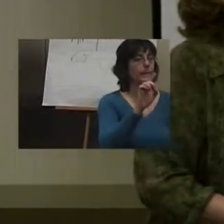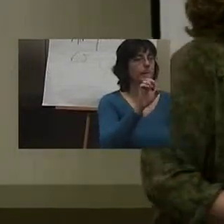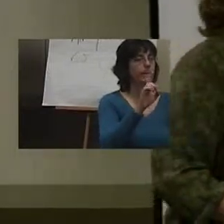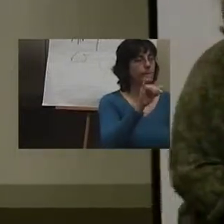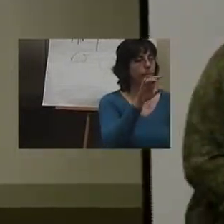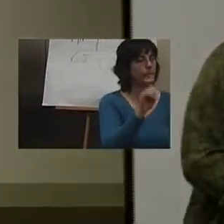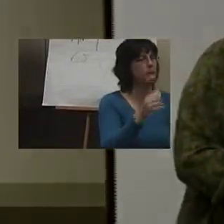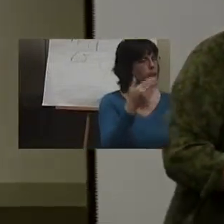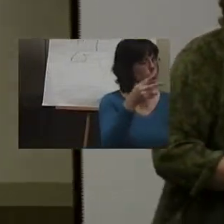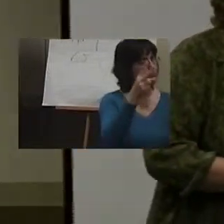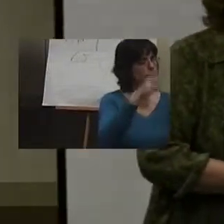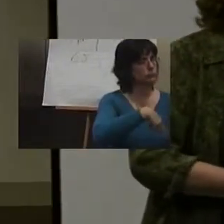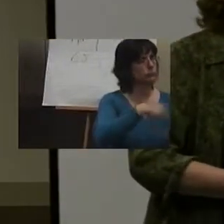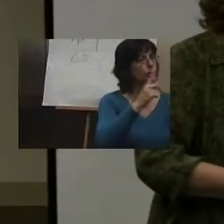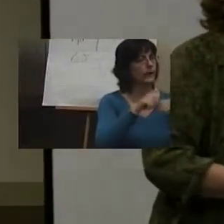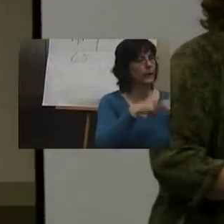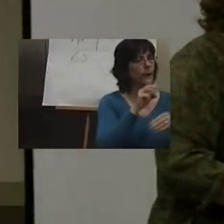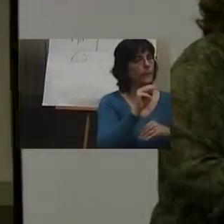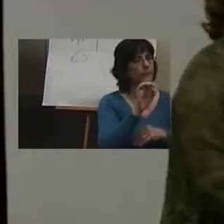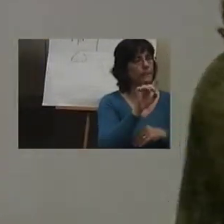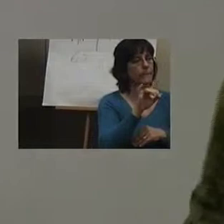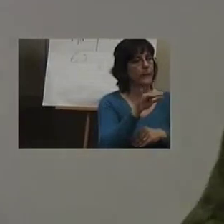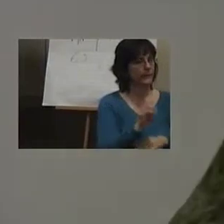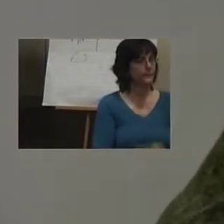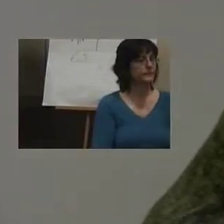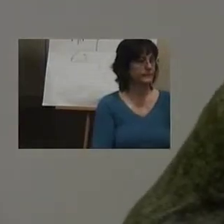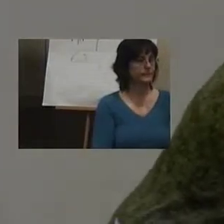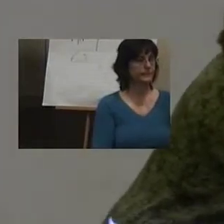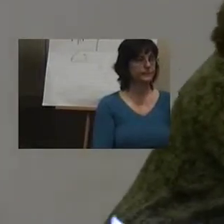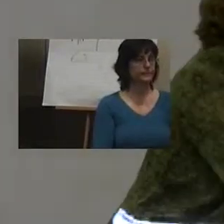let's just take a minute to read about Maddie.